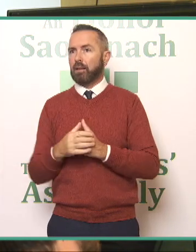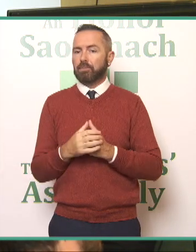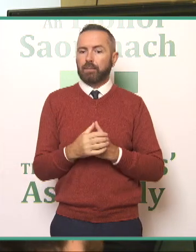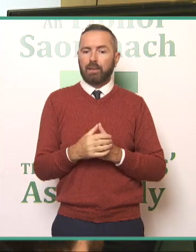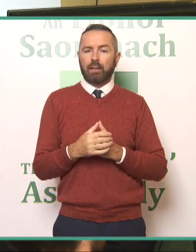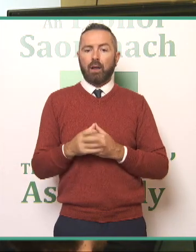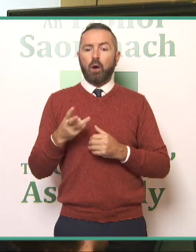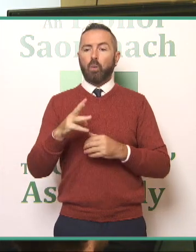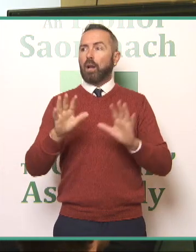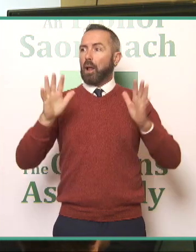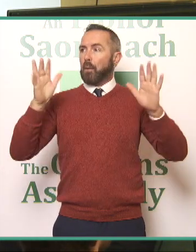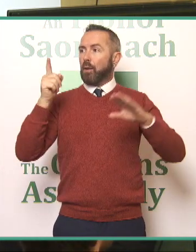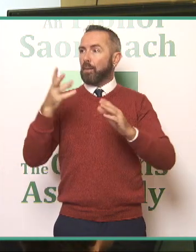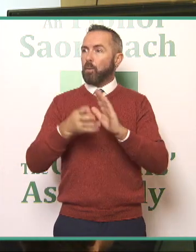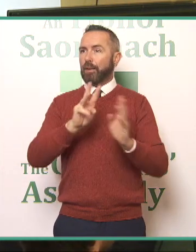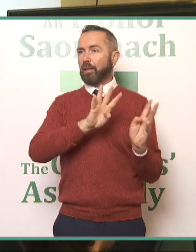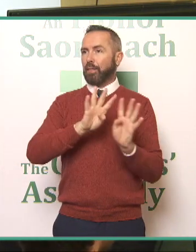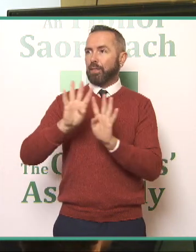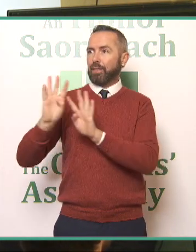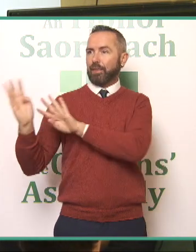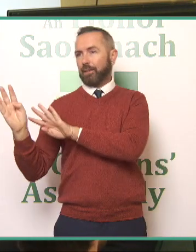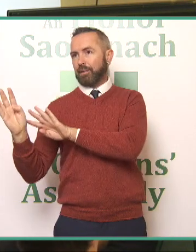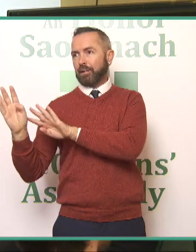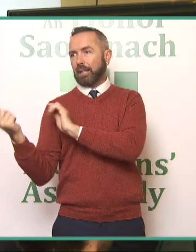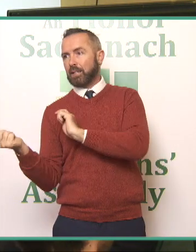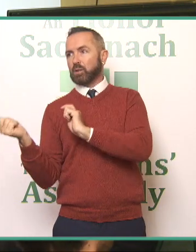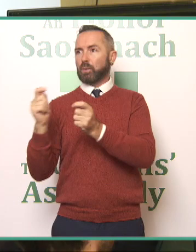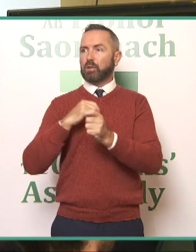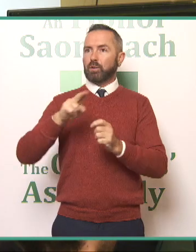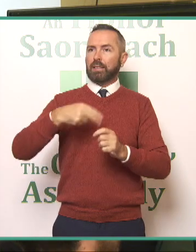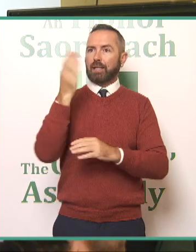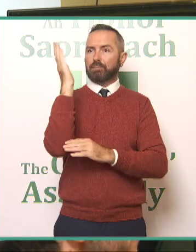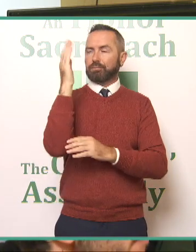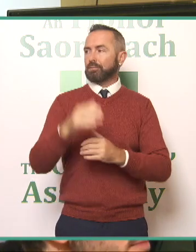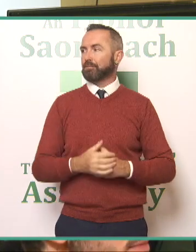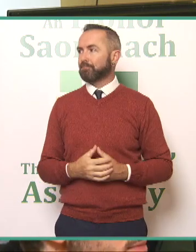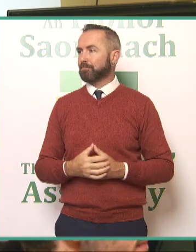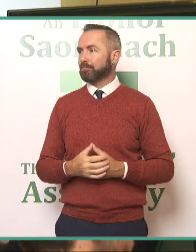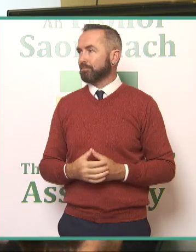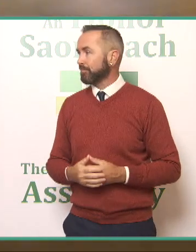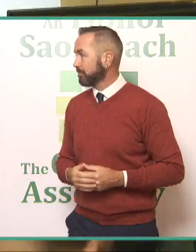We will applaud them as they leave the stage, and we're going to switch into our next session now.